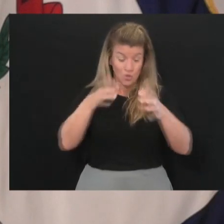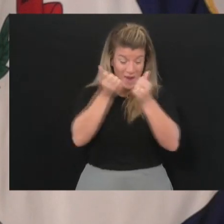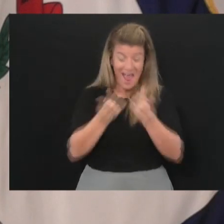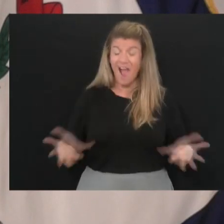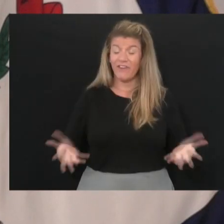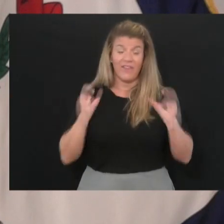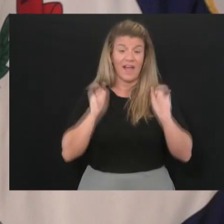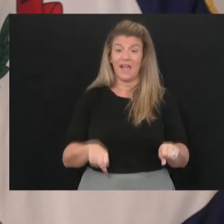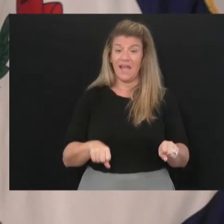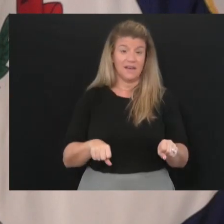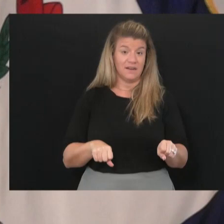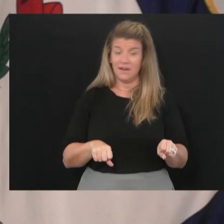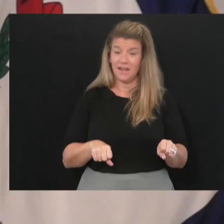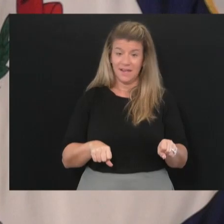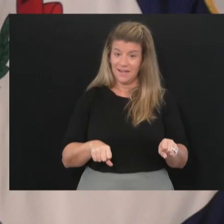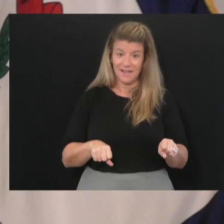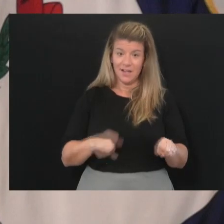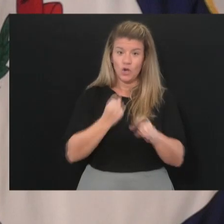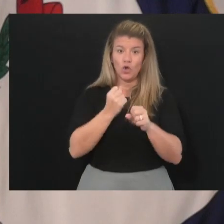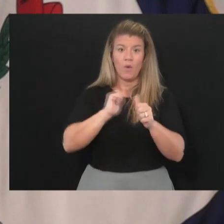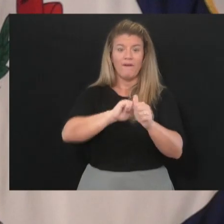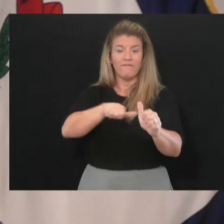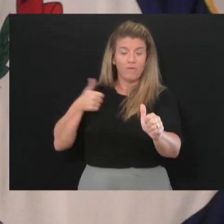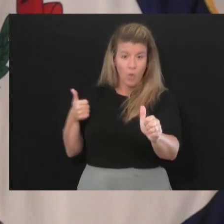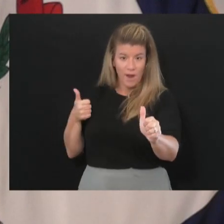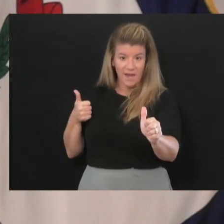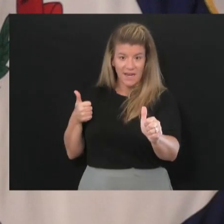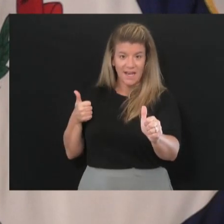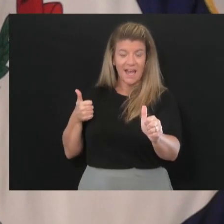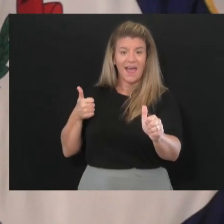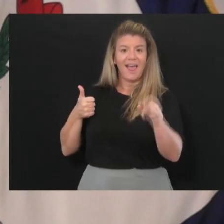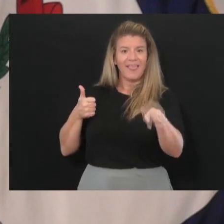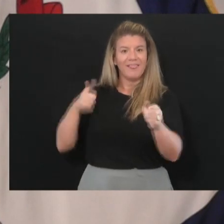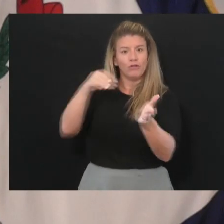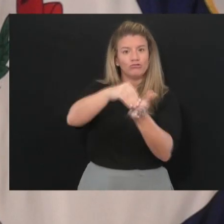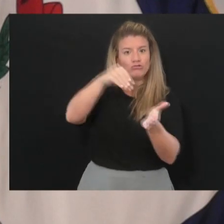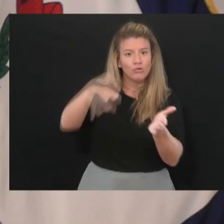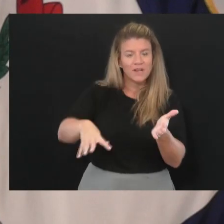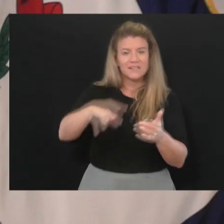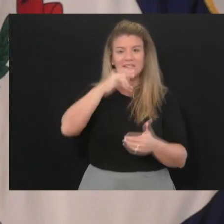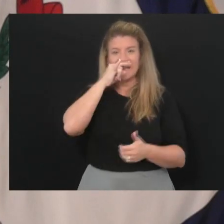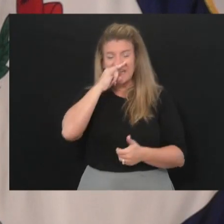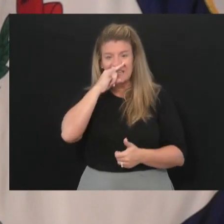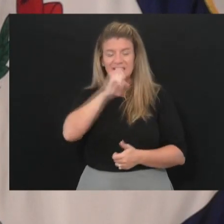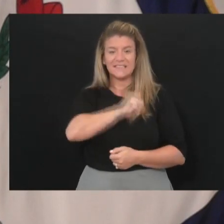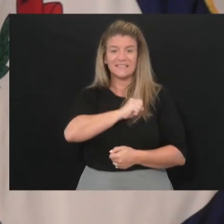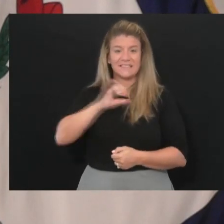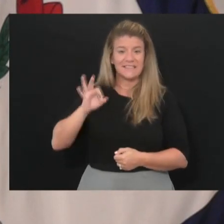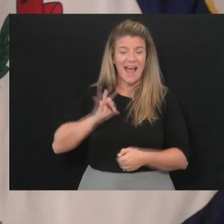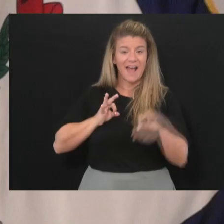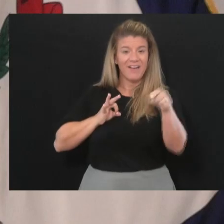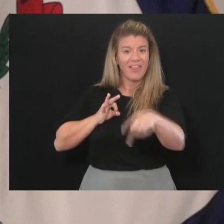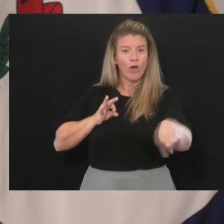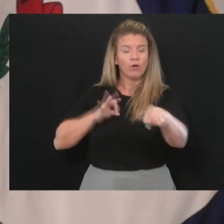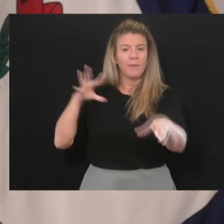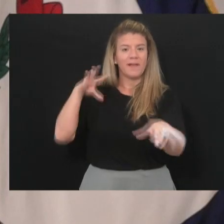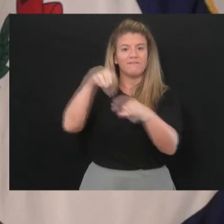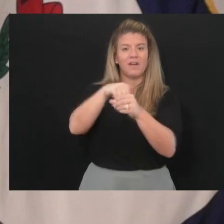to not put our kids and our teachers or our service personnel into any